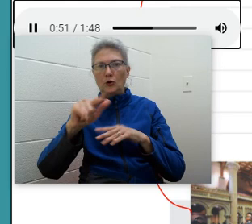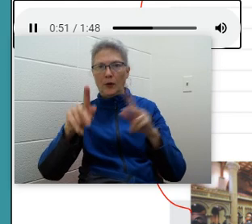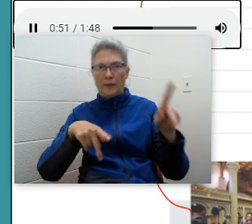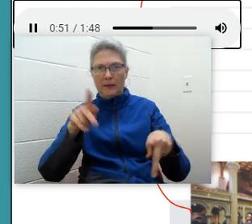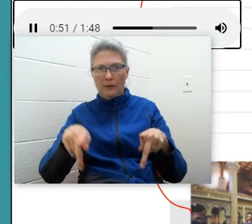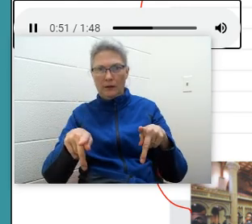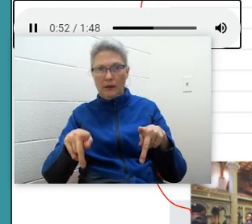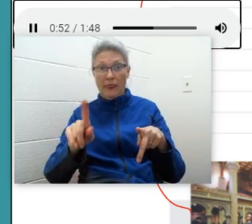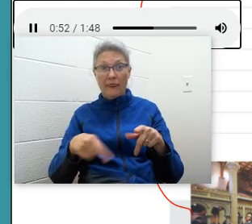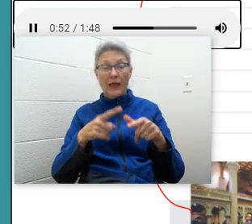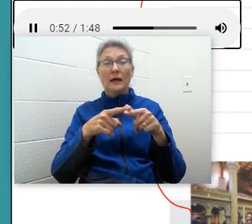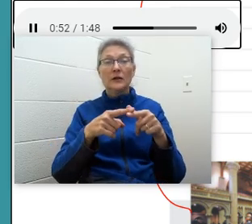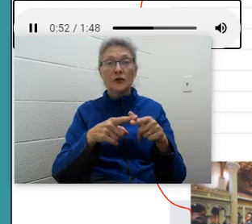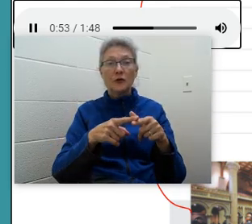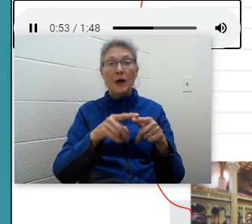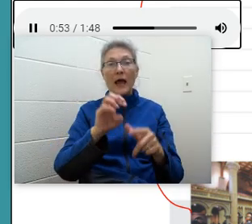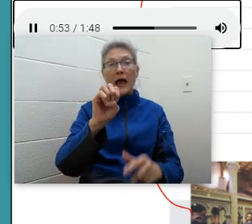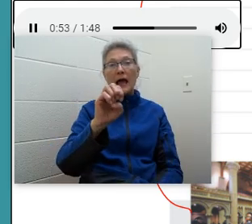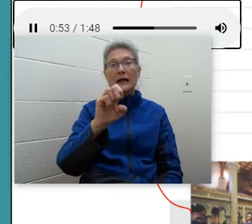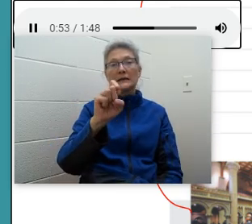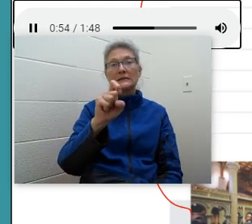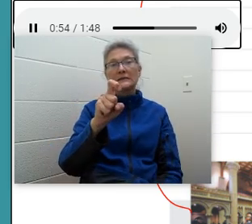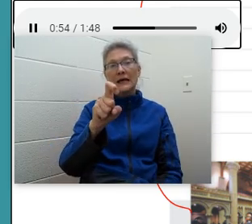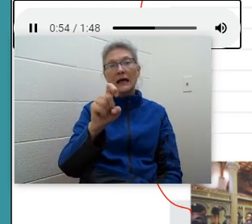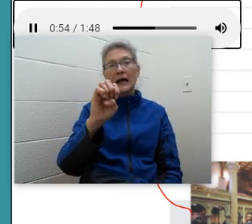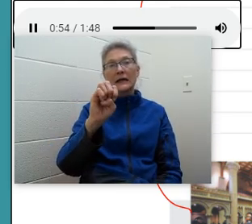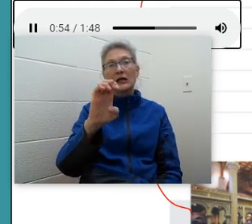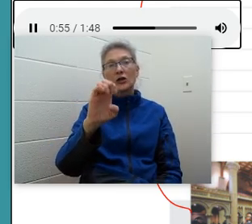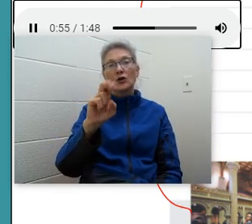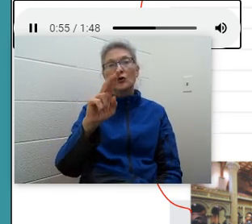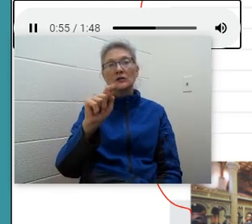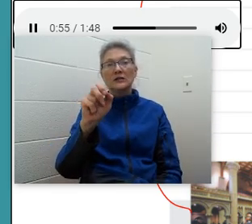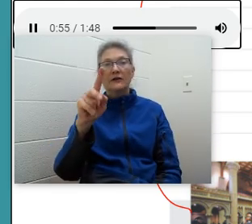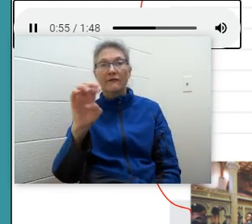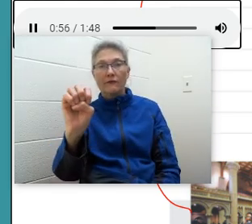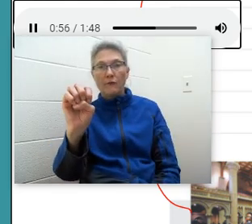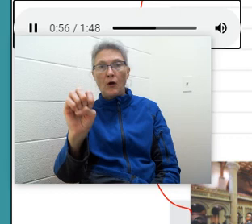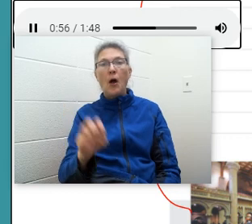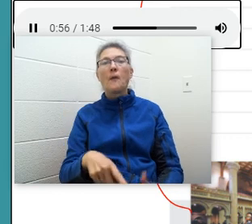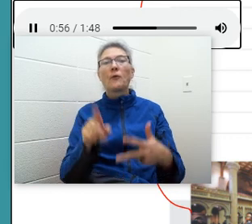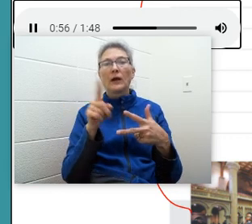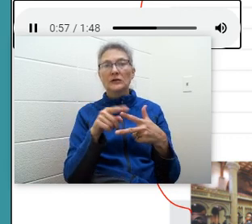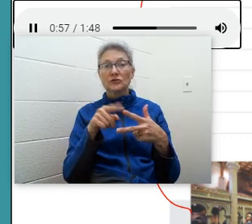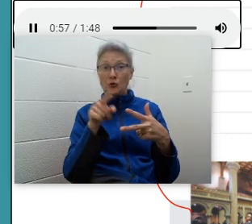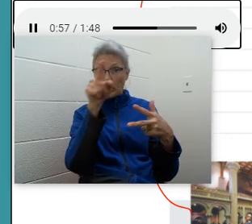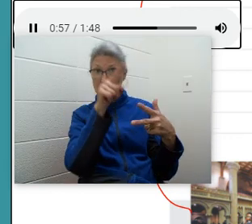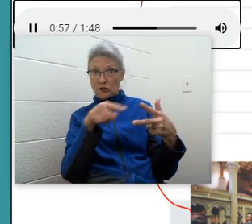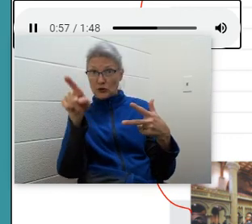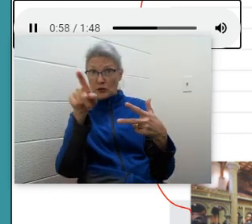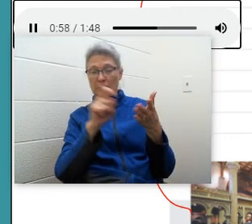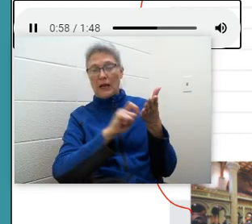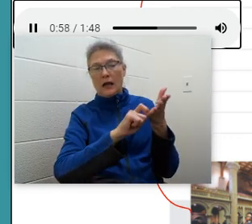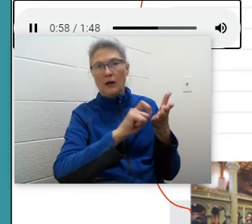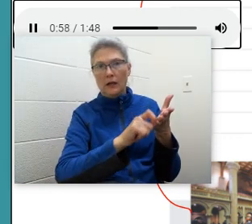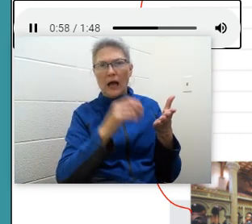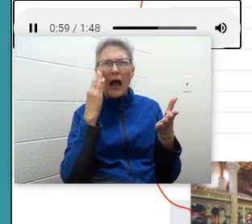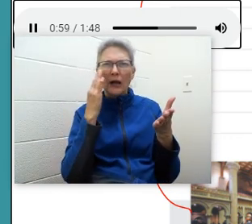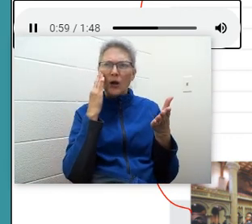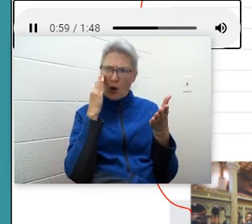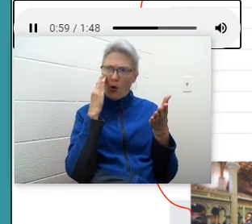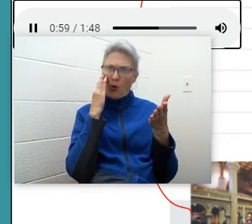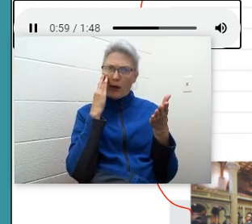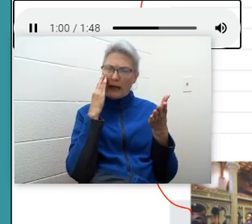Then we jump into the executive branch. So I circled it and I underlined a few things too. I know the executive branch carries out